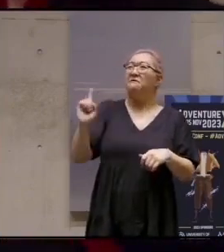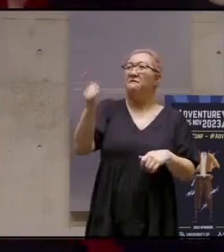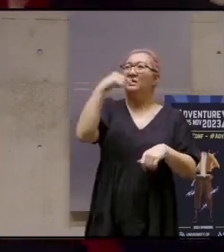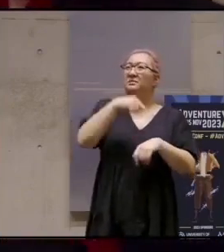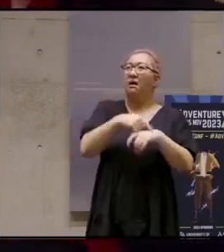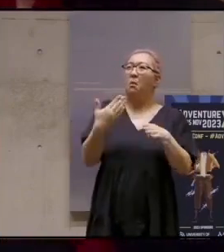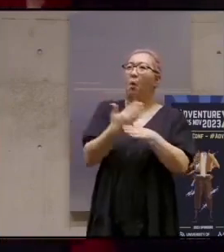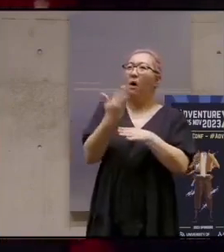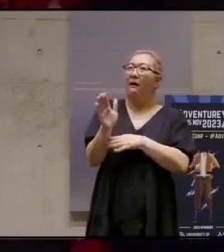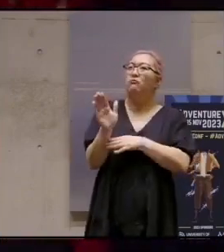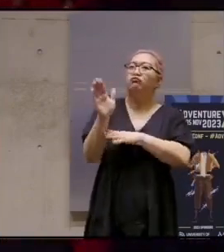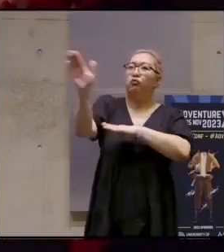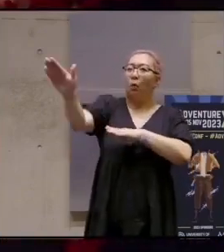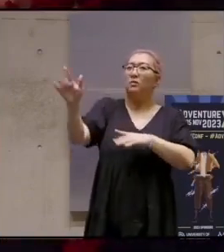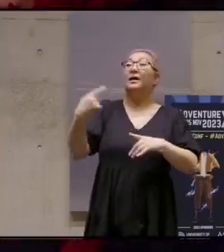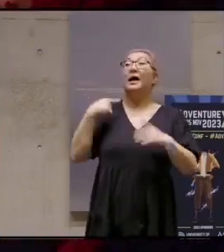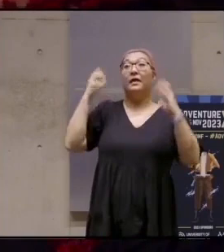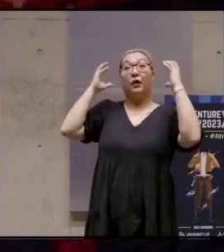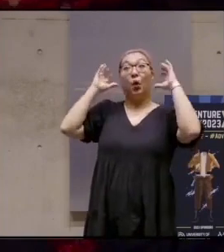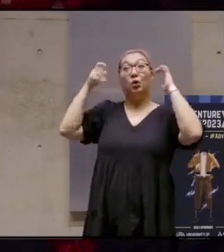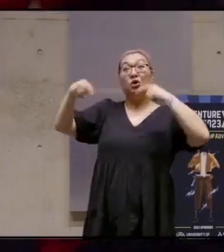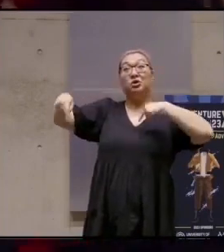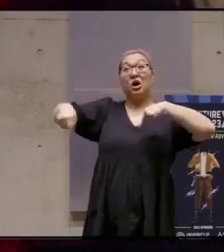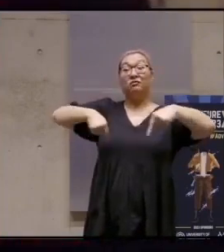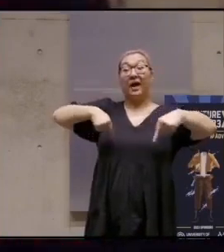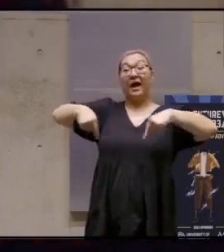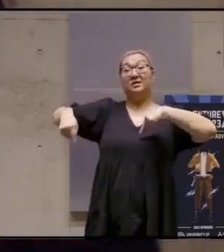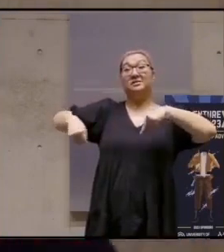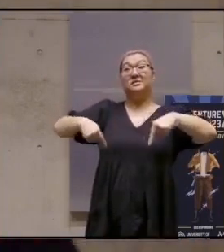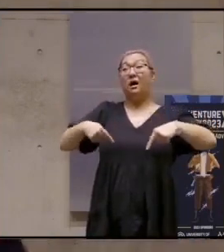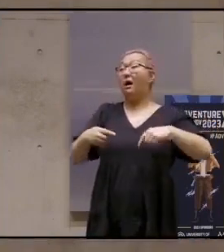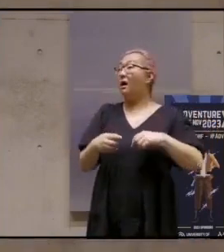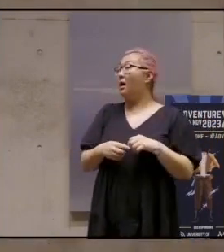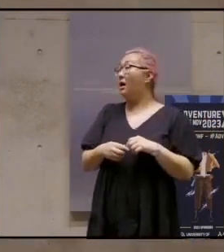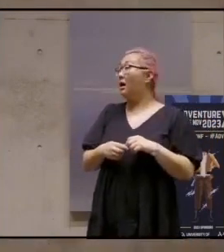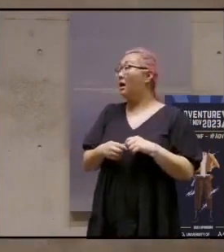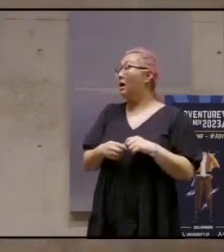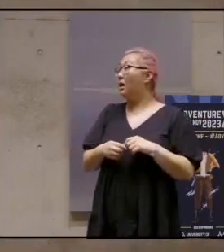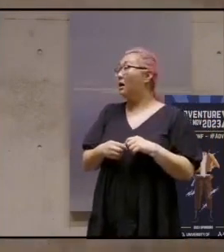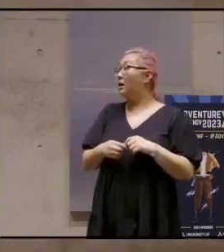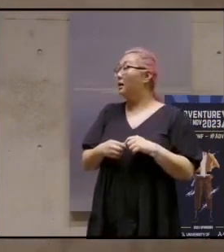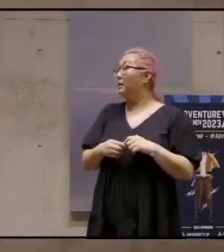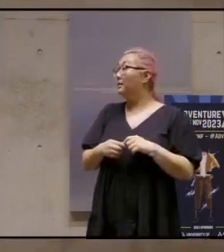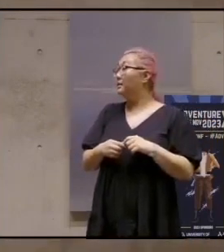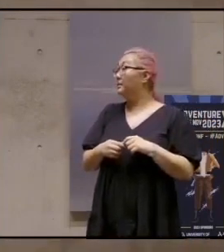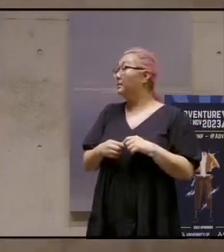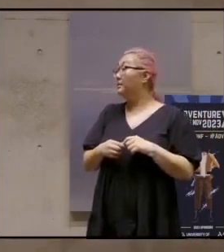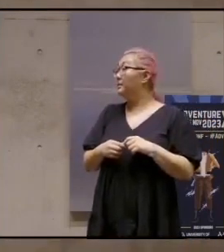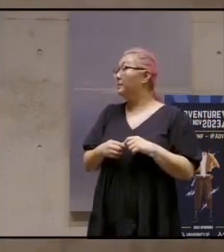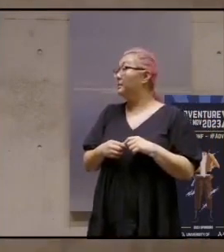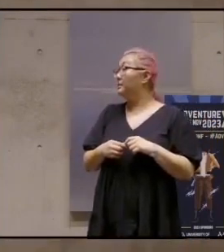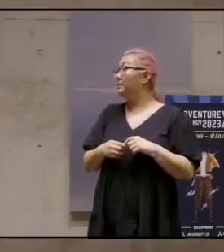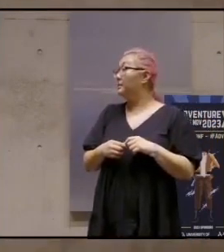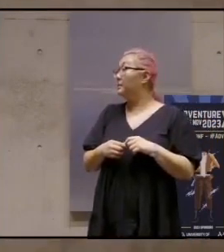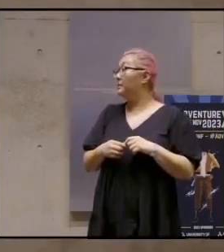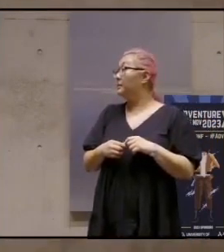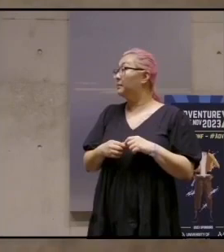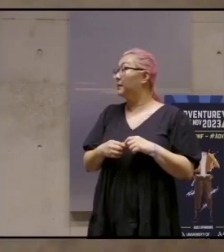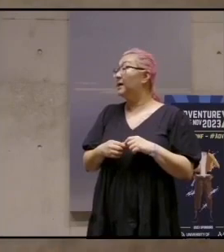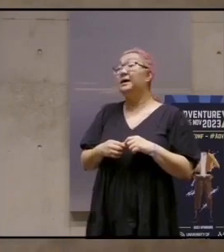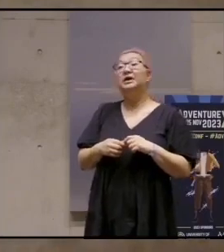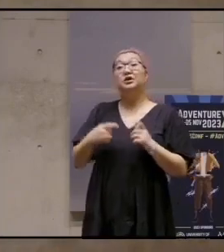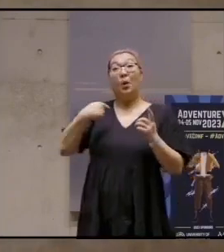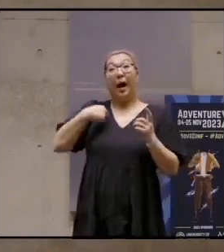the audio director, who was, if you can recall, a very small sliver of head in the very foreground of the photo, looked at this risk log and he was like, oh my